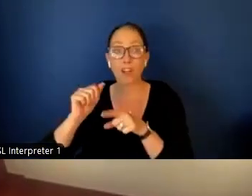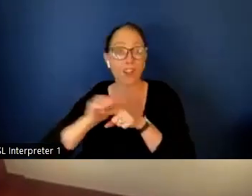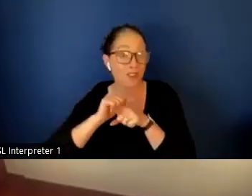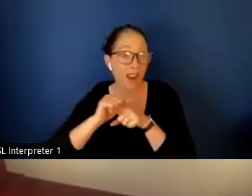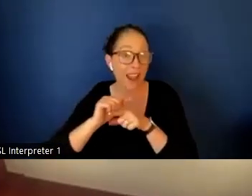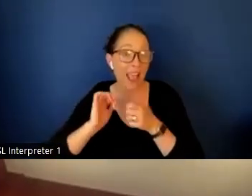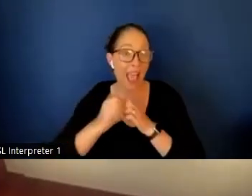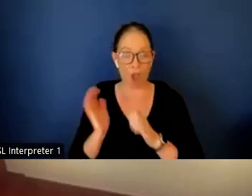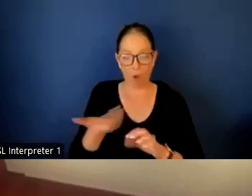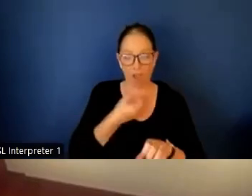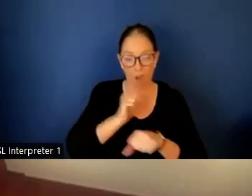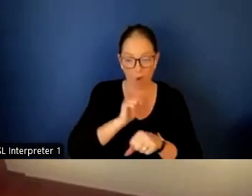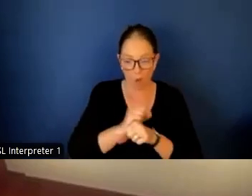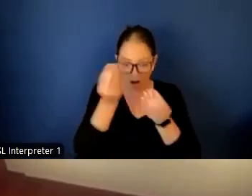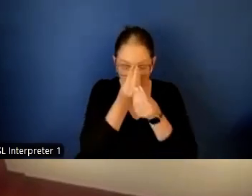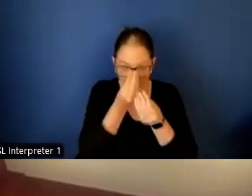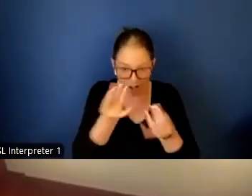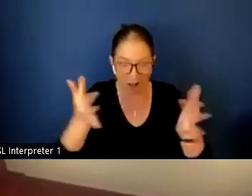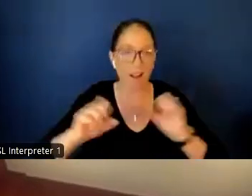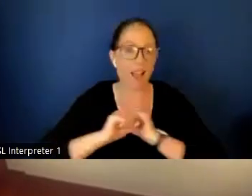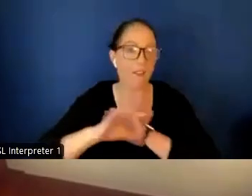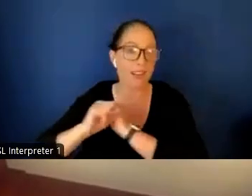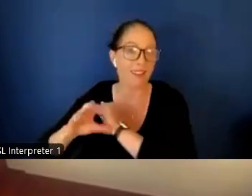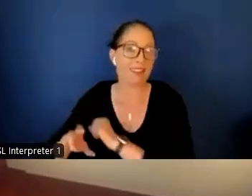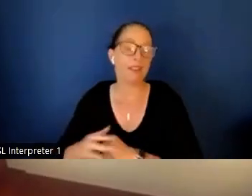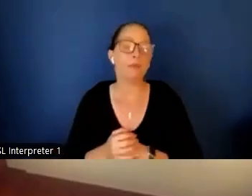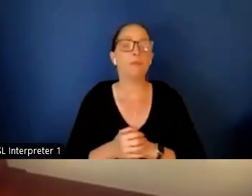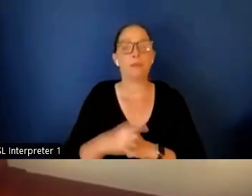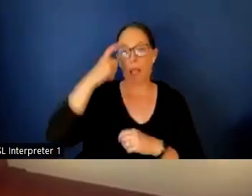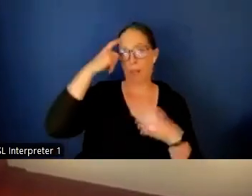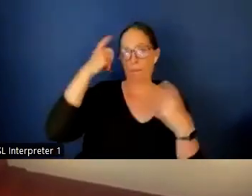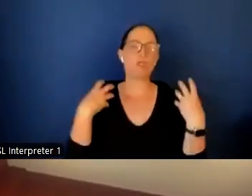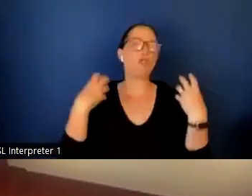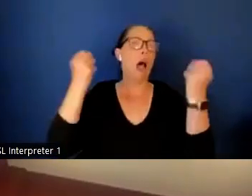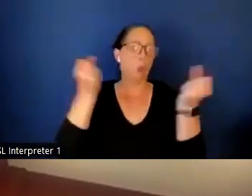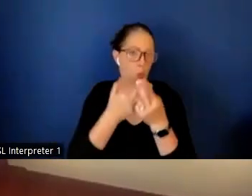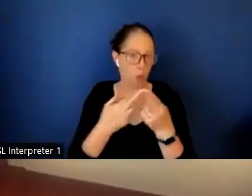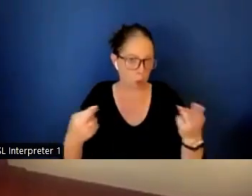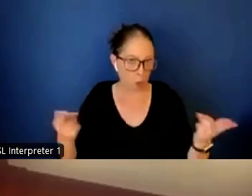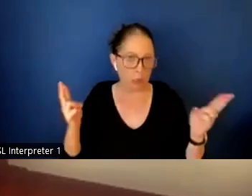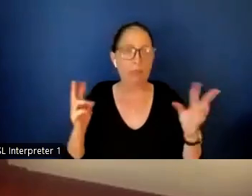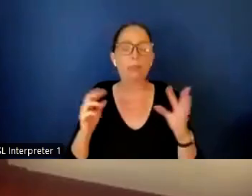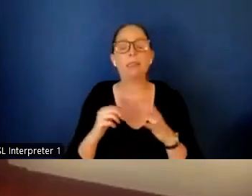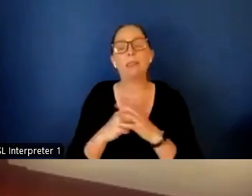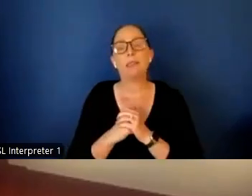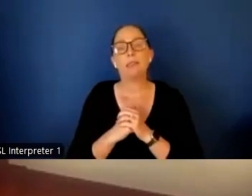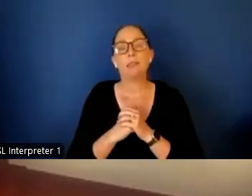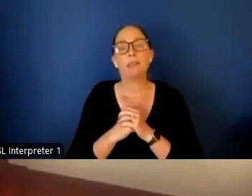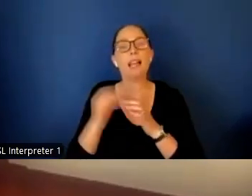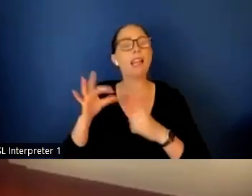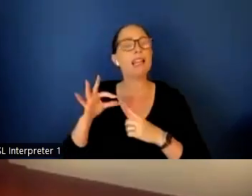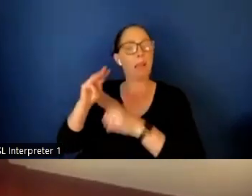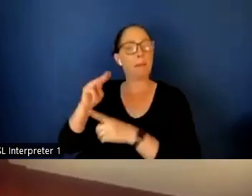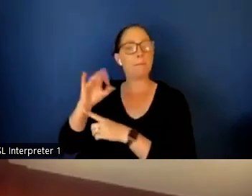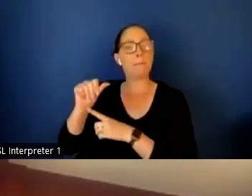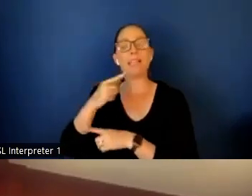put out into the world? Mental health resources was echoed a couple of times, especially Mia said, when you're accepted